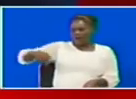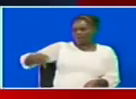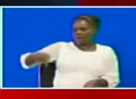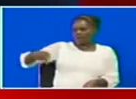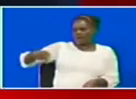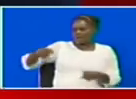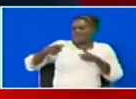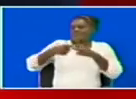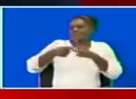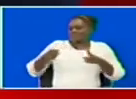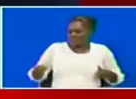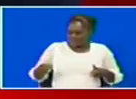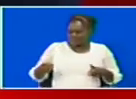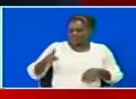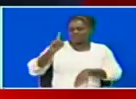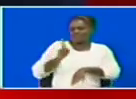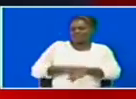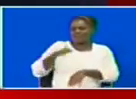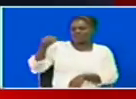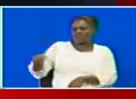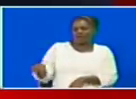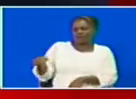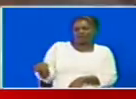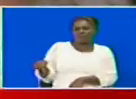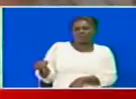and stops right now